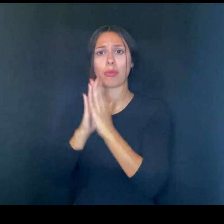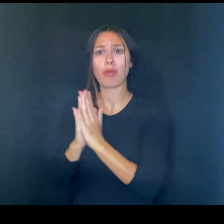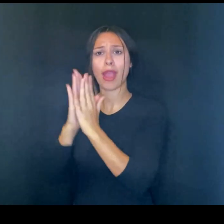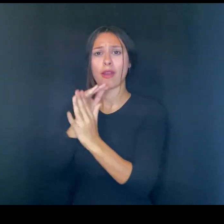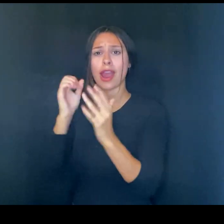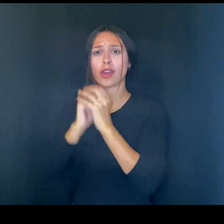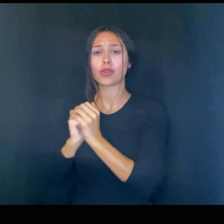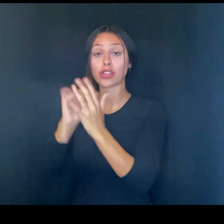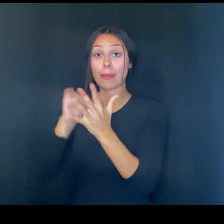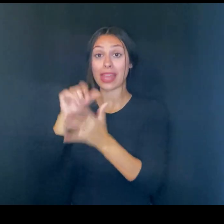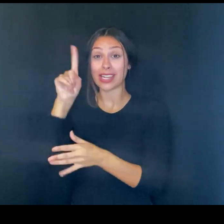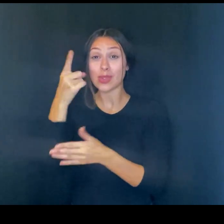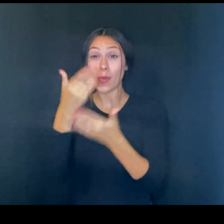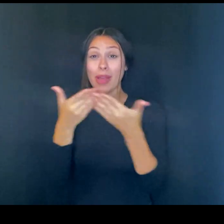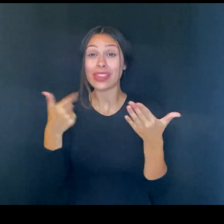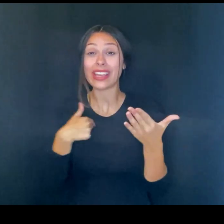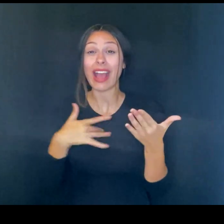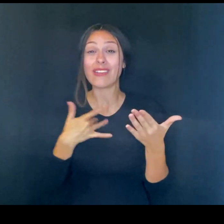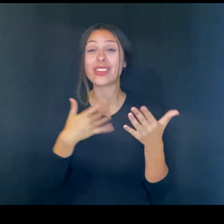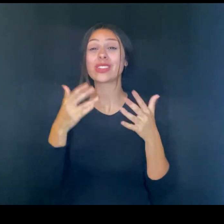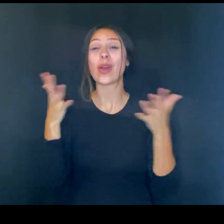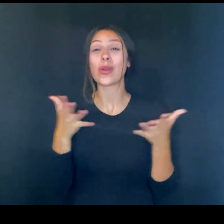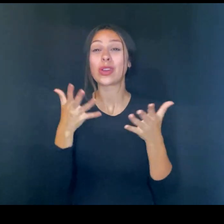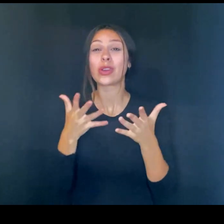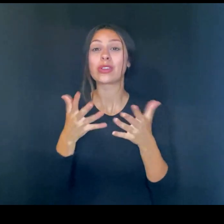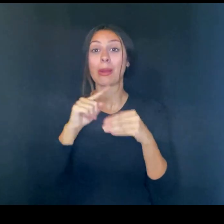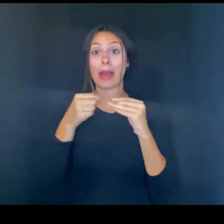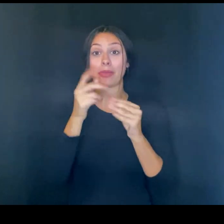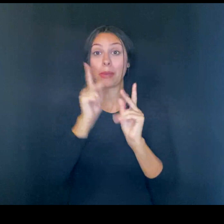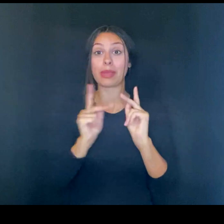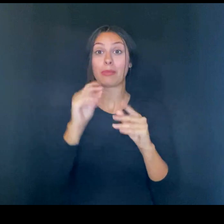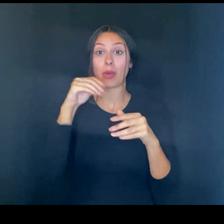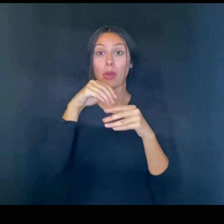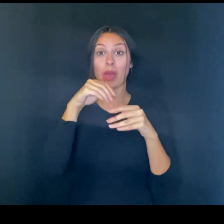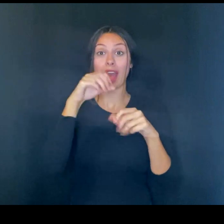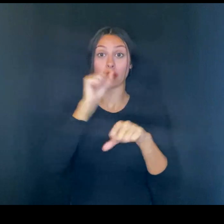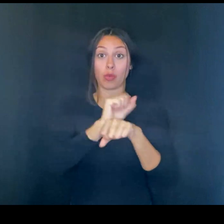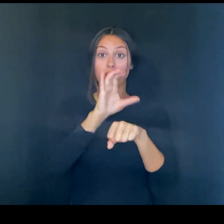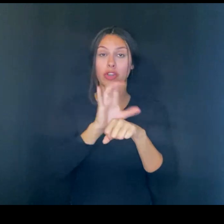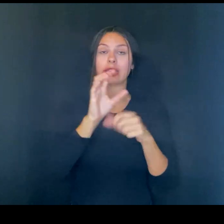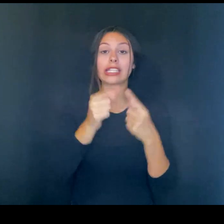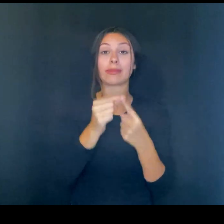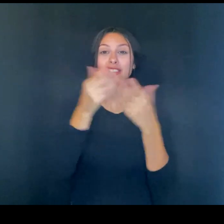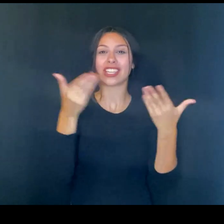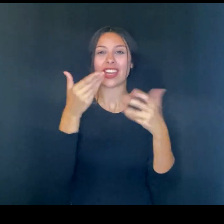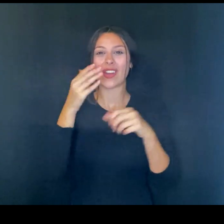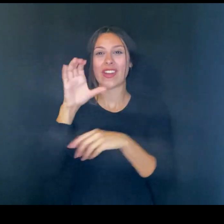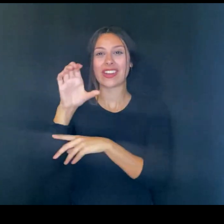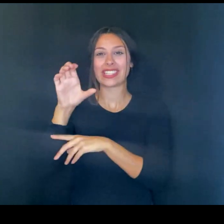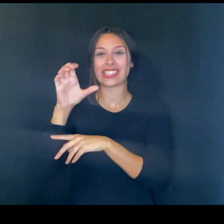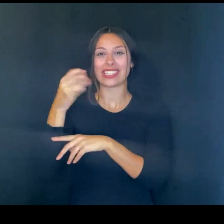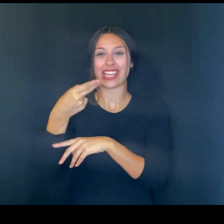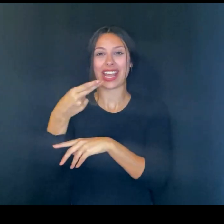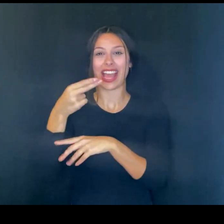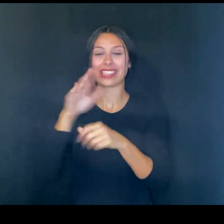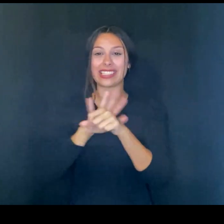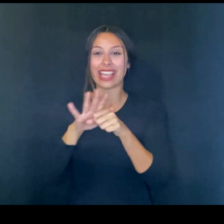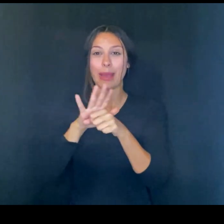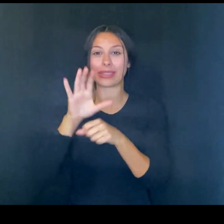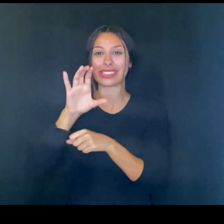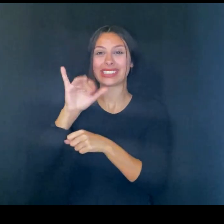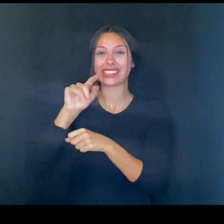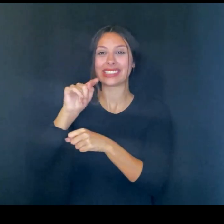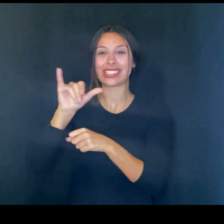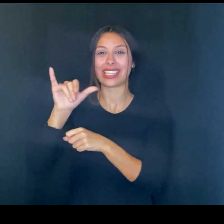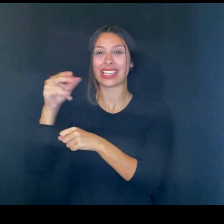And that is the one thing I'm so encouraged about the people of the Rock, especially here at the City Heights campus. This campus has committed themselves to making